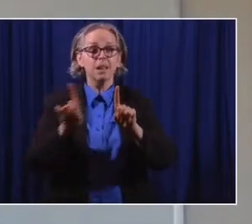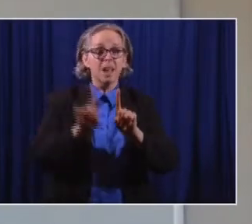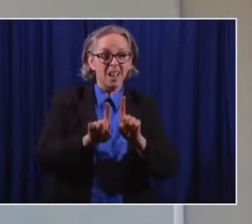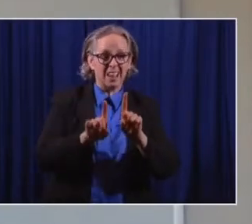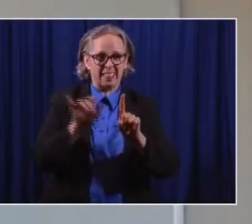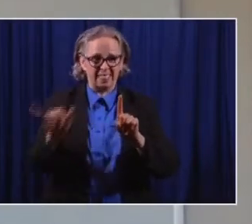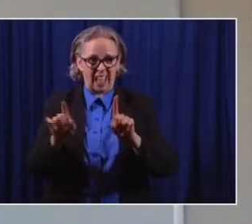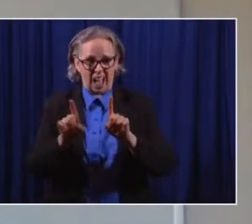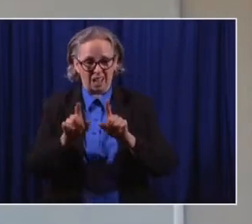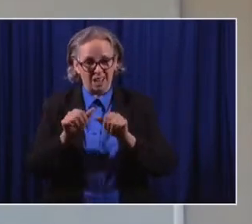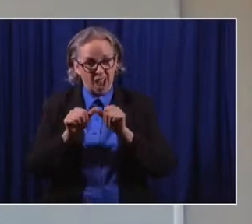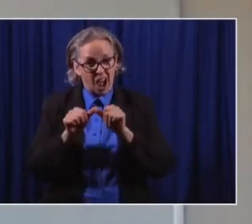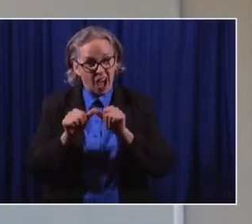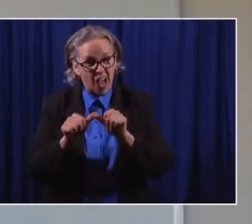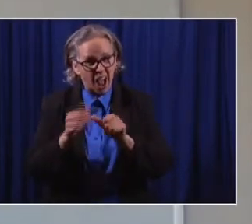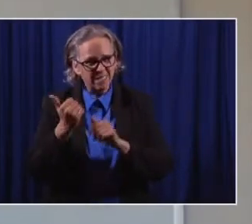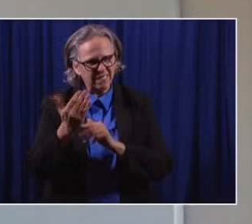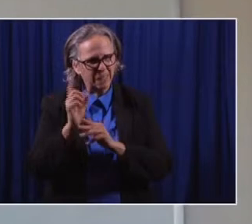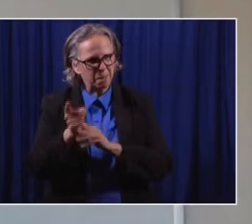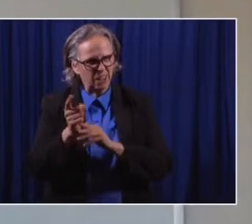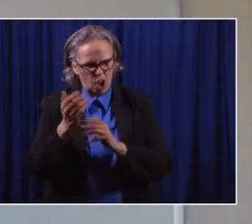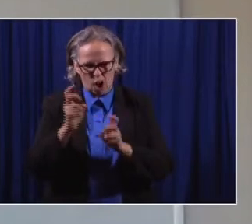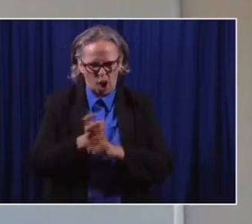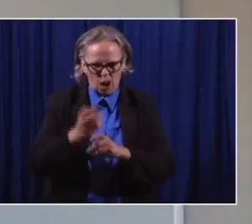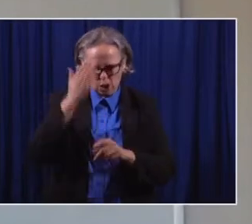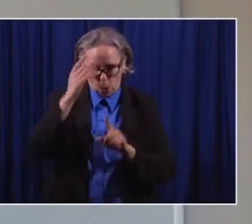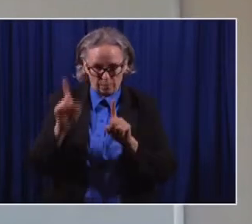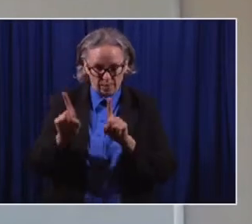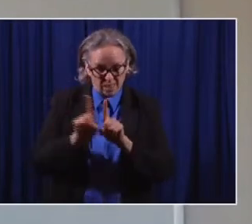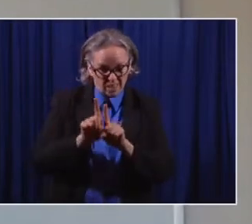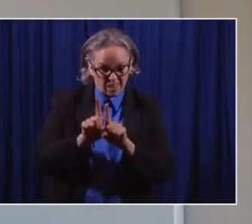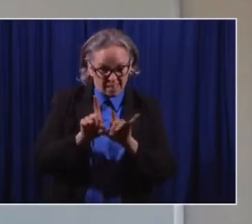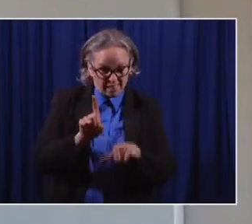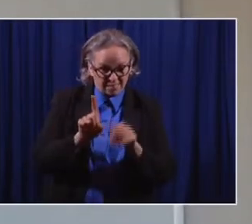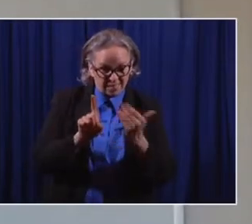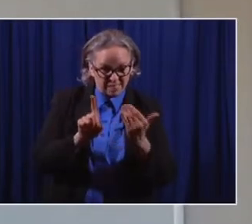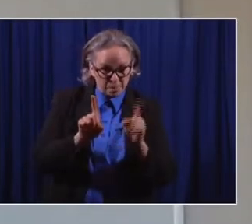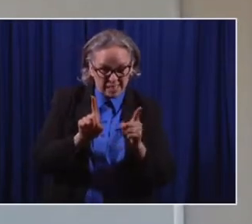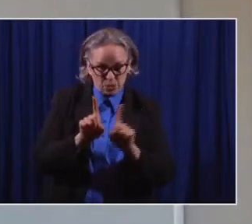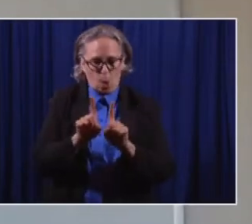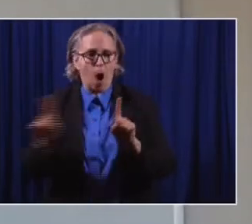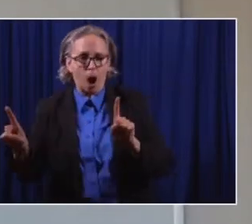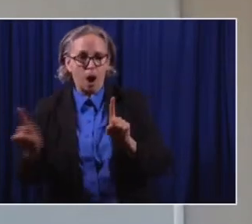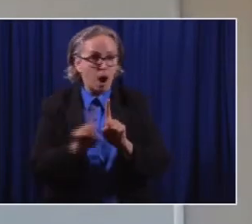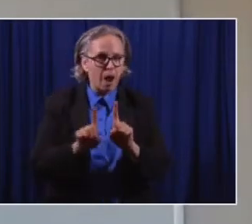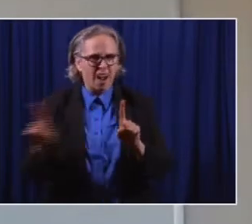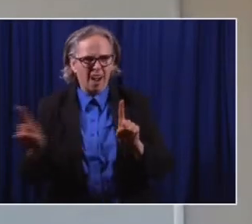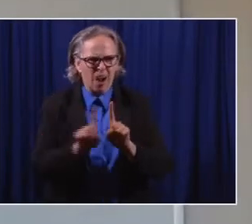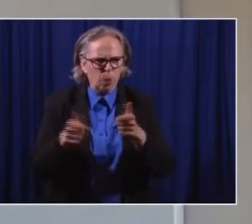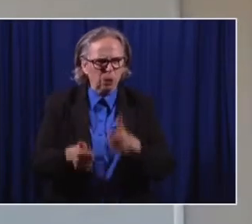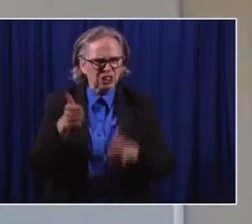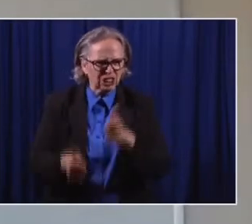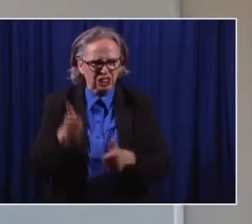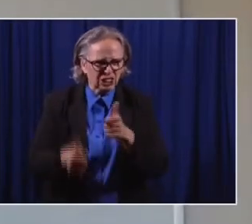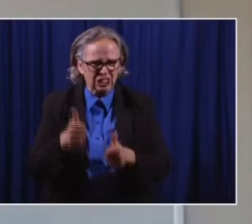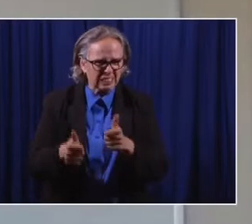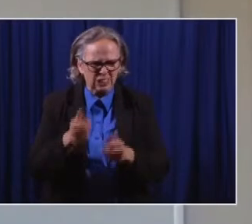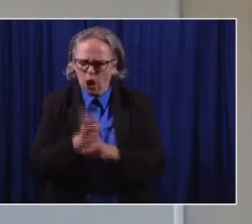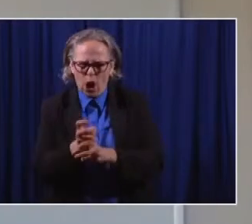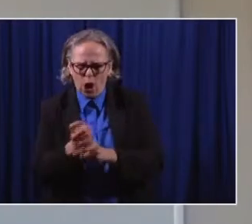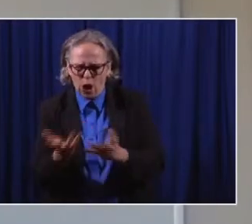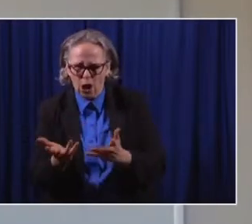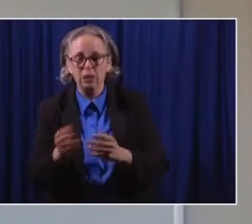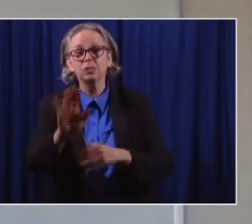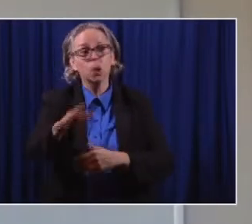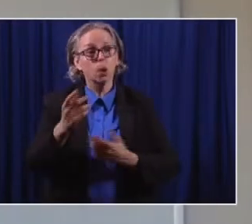feet? So again, it's all about those details. And what we find is those that spent the day together and try to keep their distance and